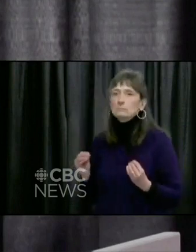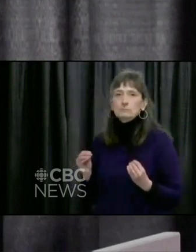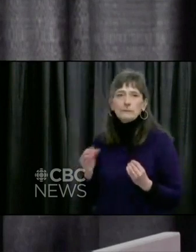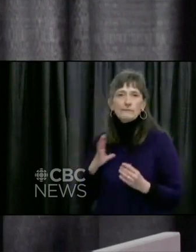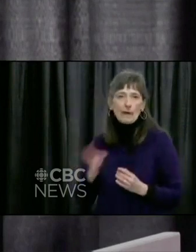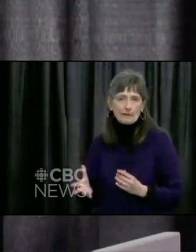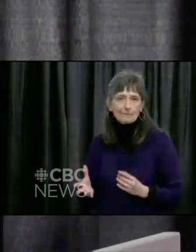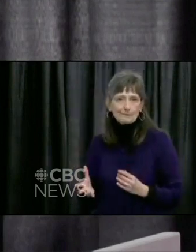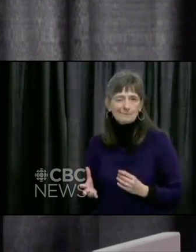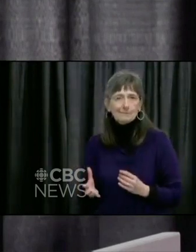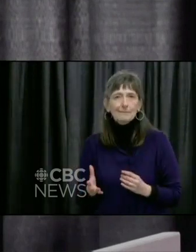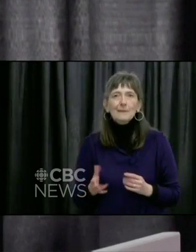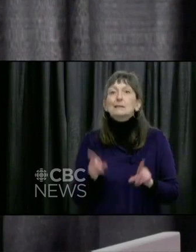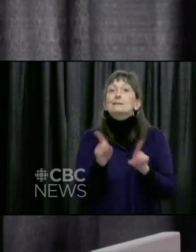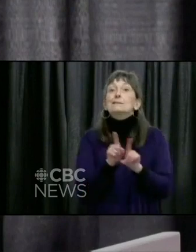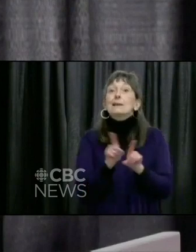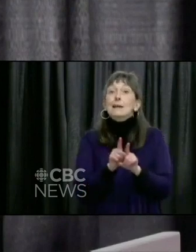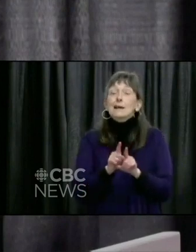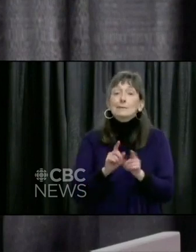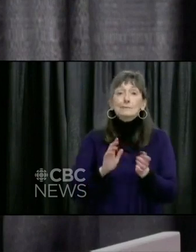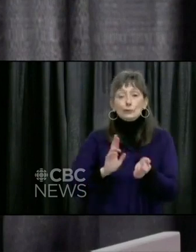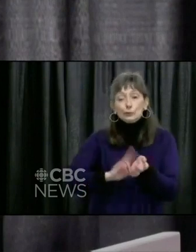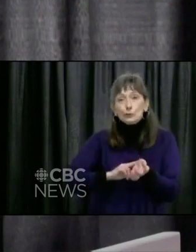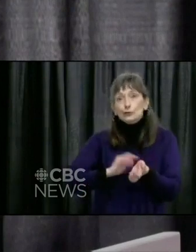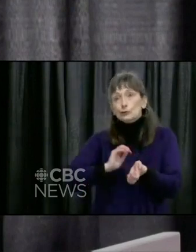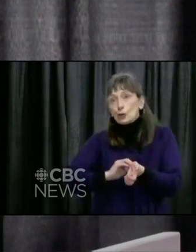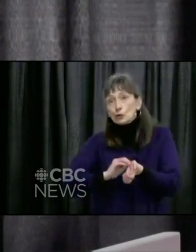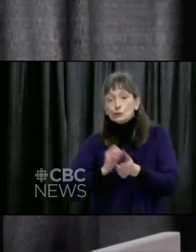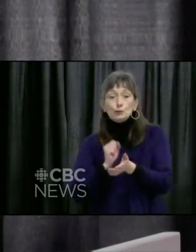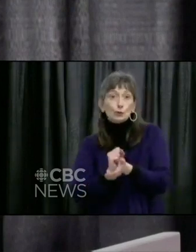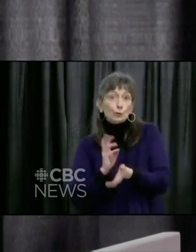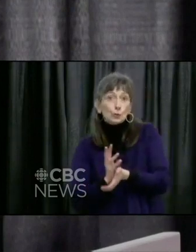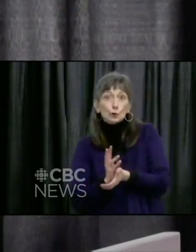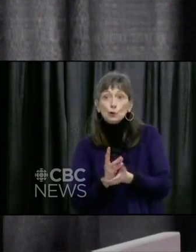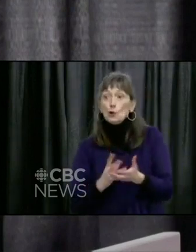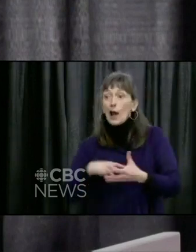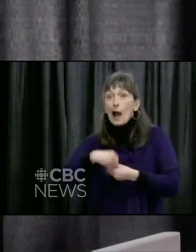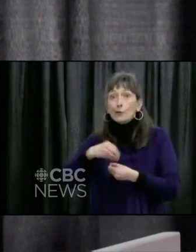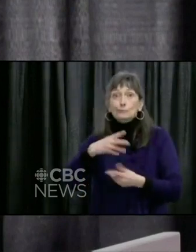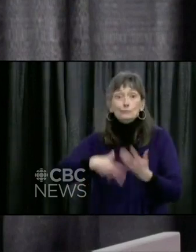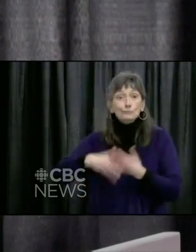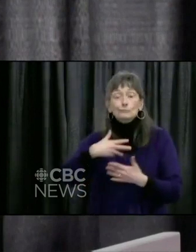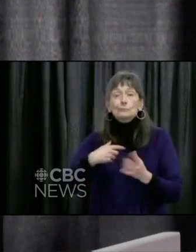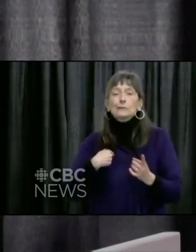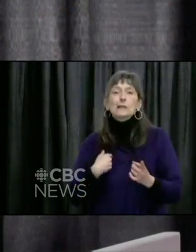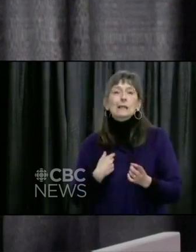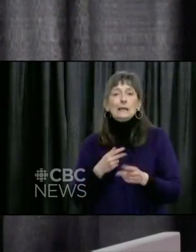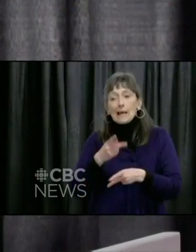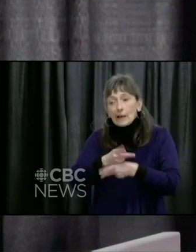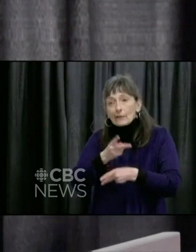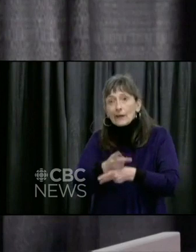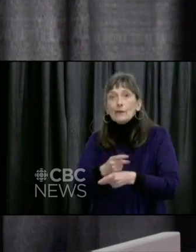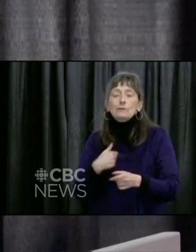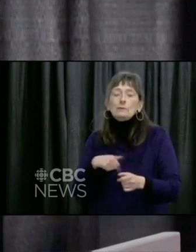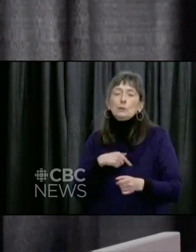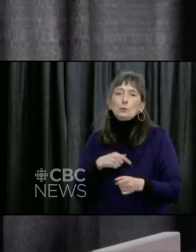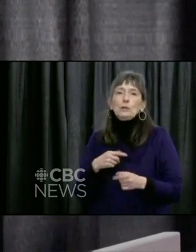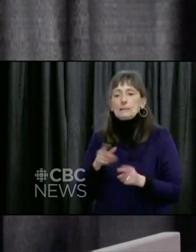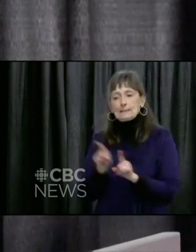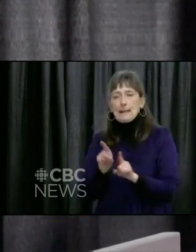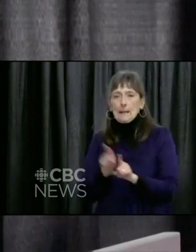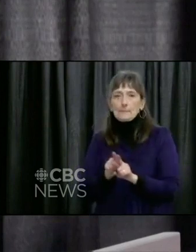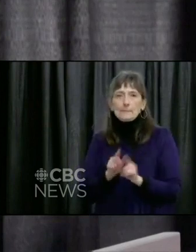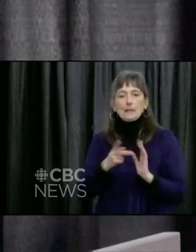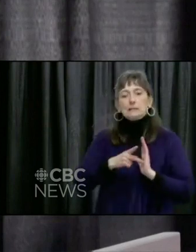workers because they are going into vulnerable populations, and we want to make sure that they do not have any virus in their system if they're going in.